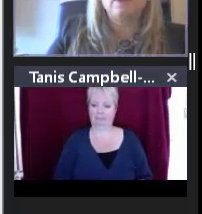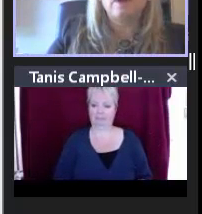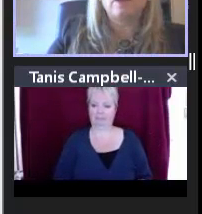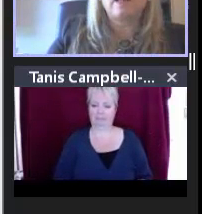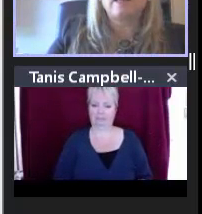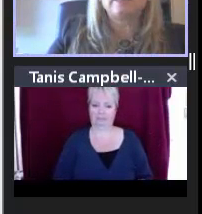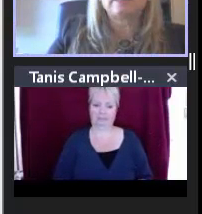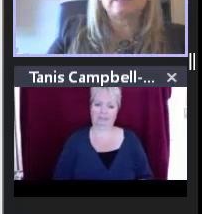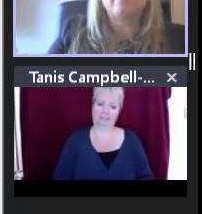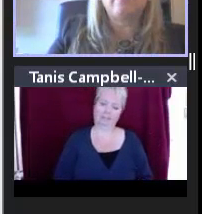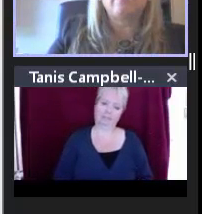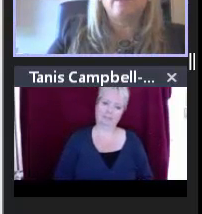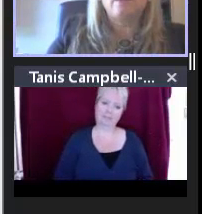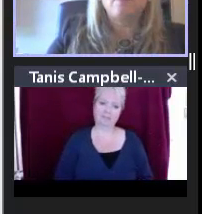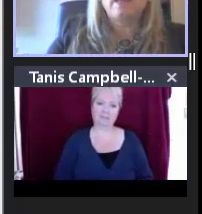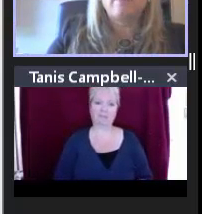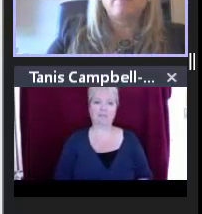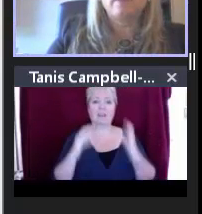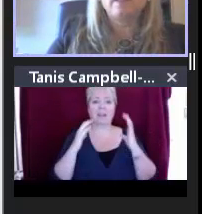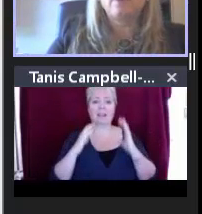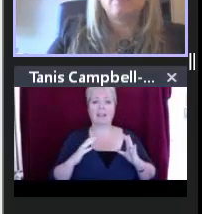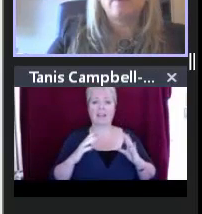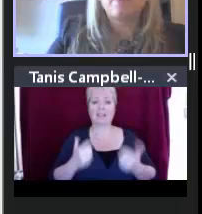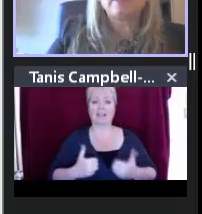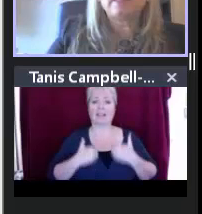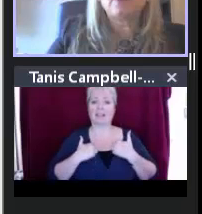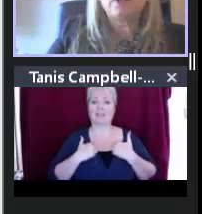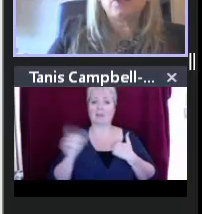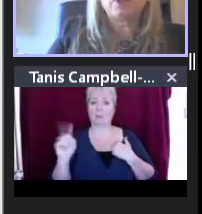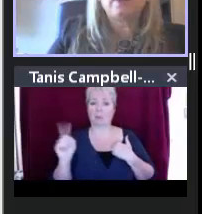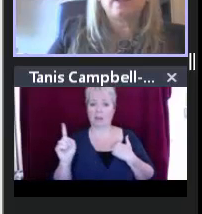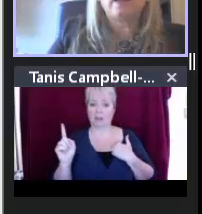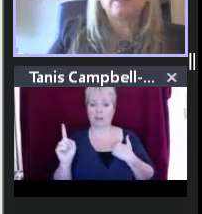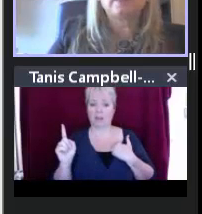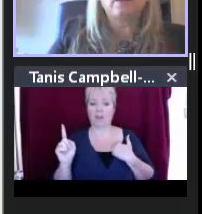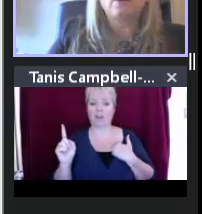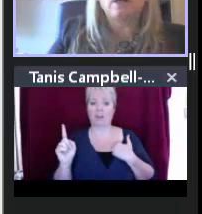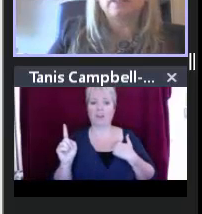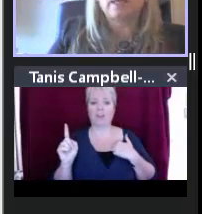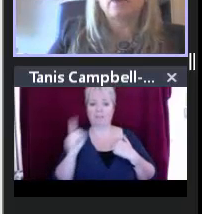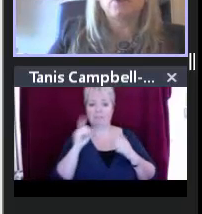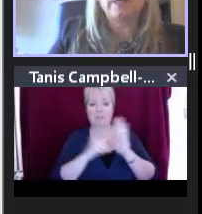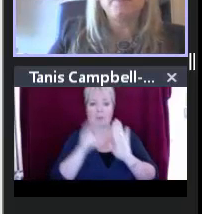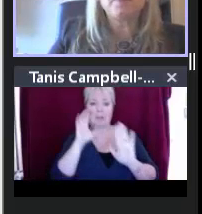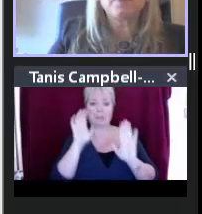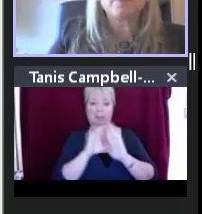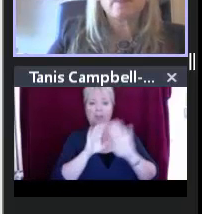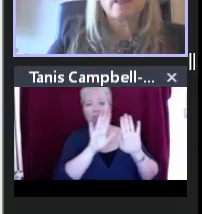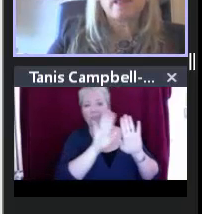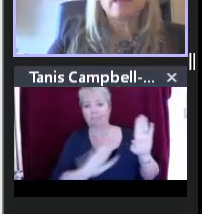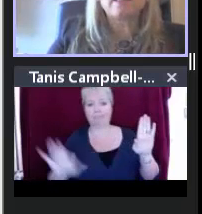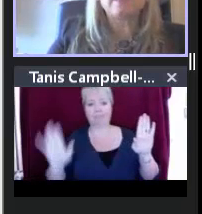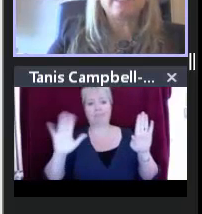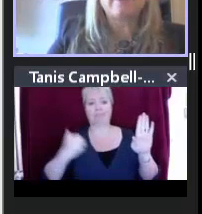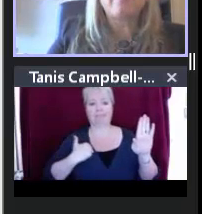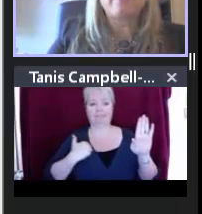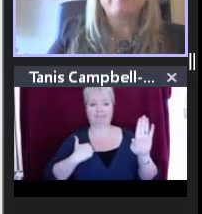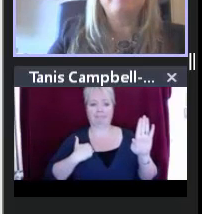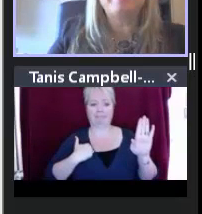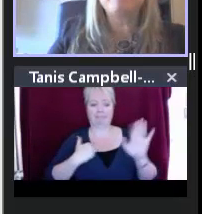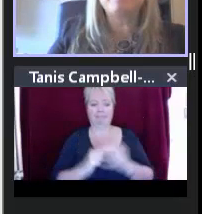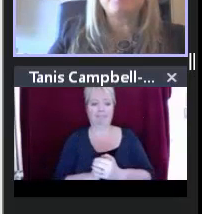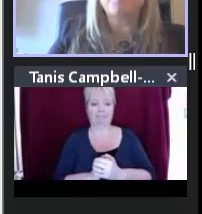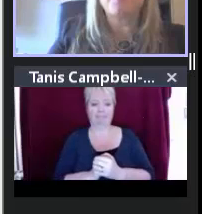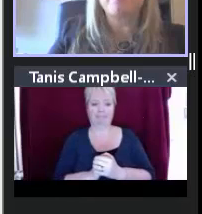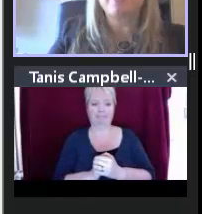So where do our clients live? We have a really good representation of clients all across the country and into